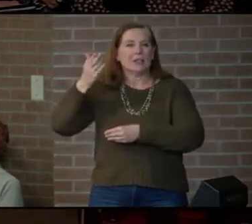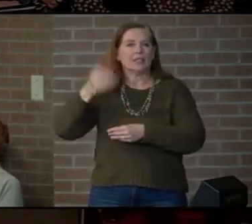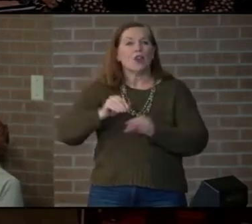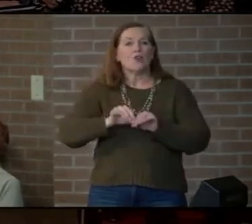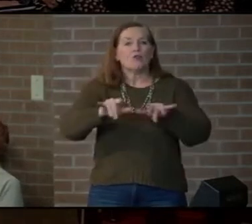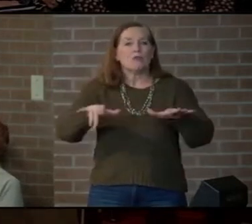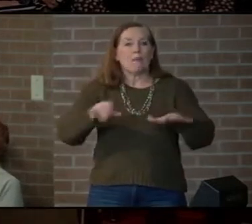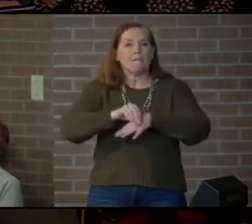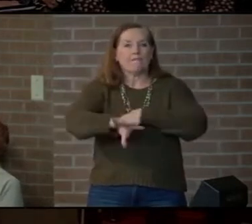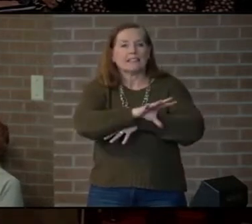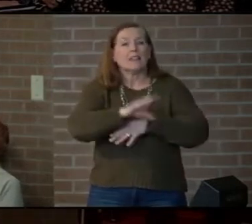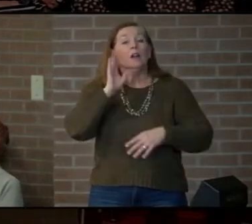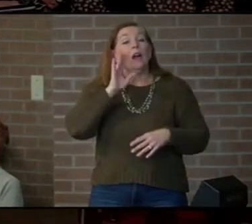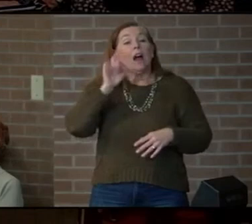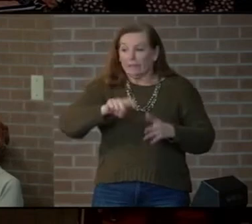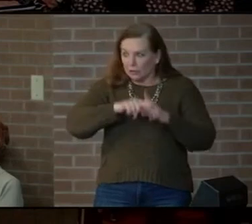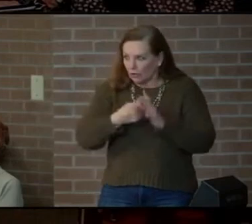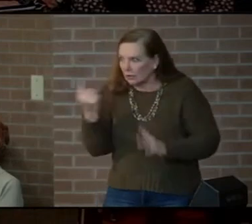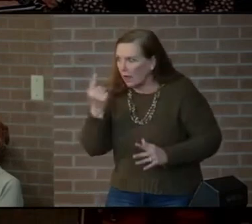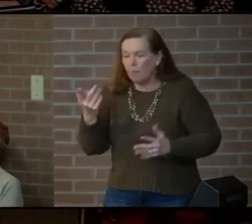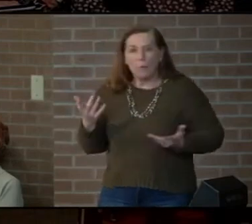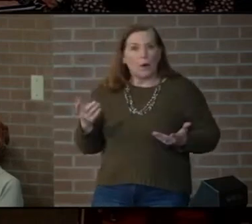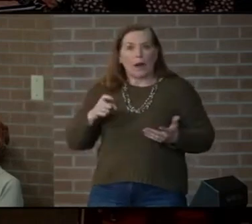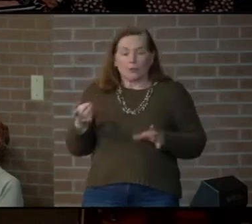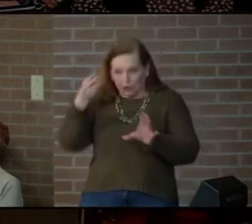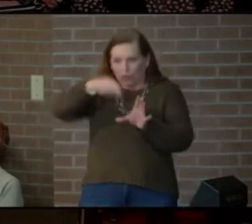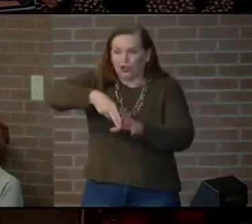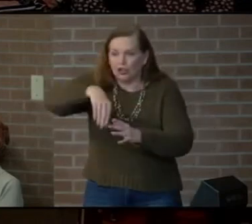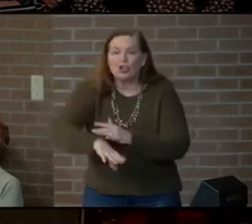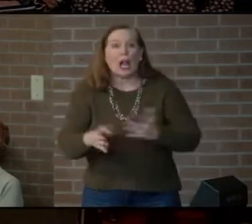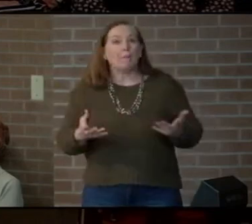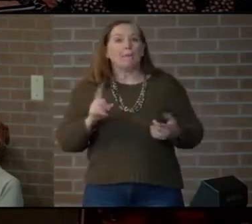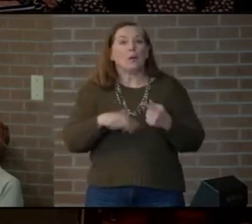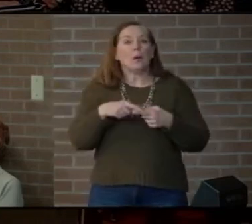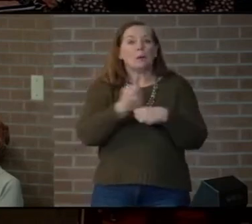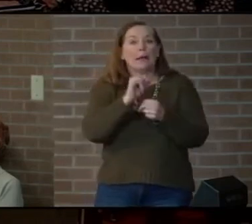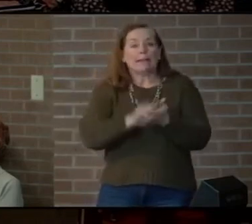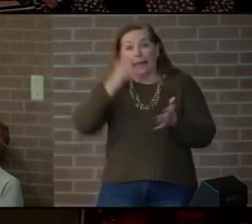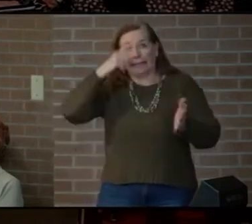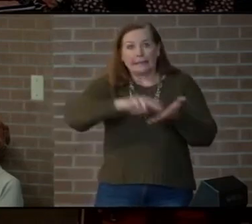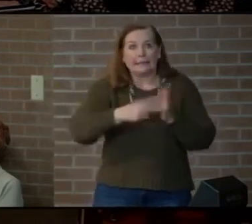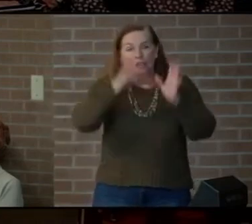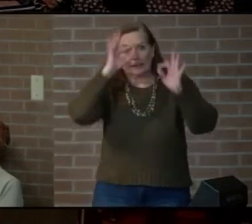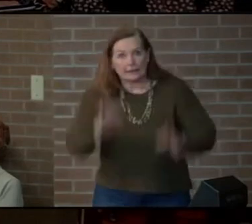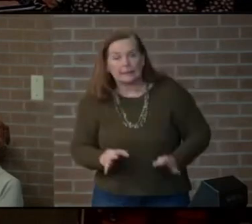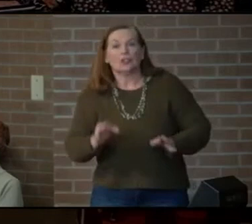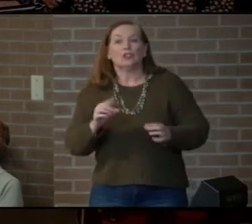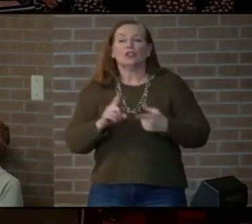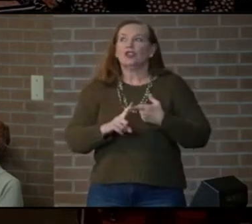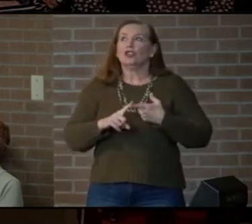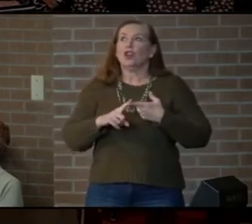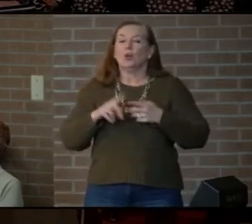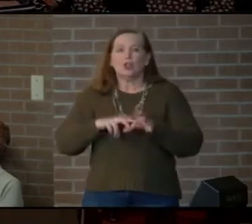all know that you have to start somewhere, right? Right? You have to jump in. And when you make that intentional decision